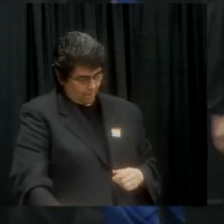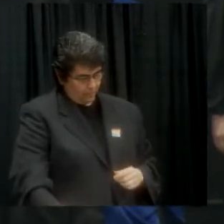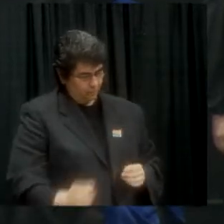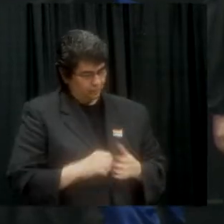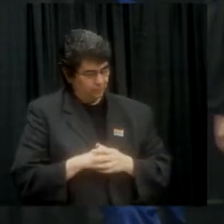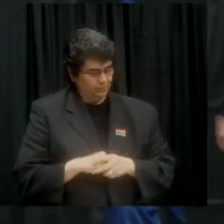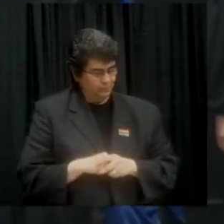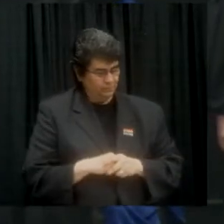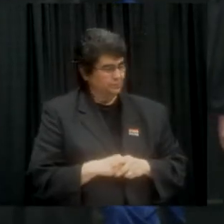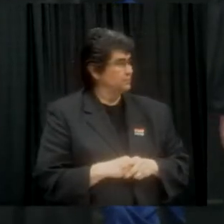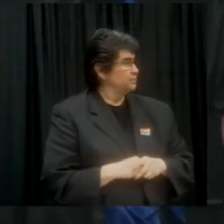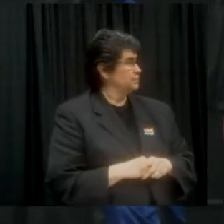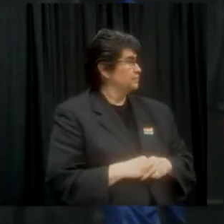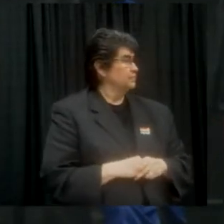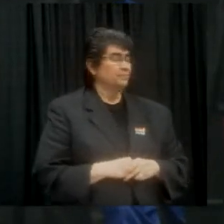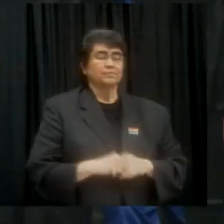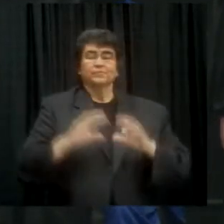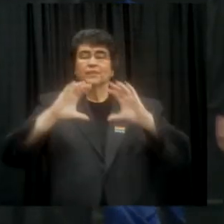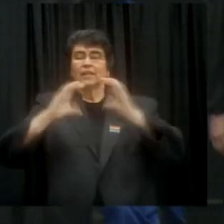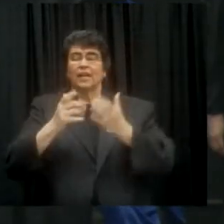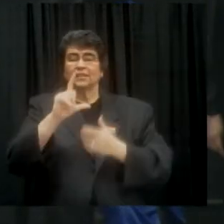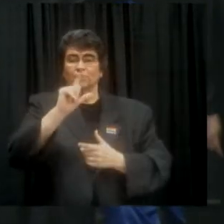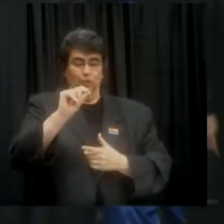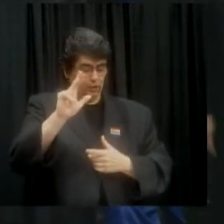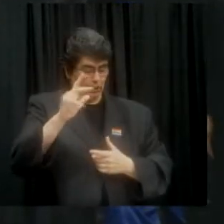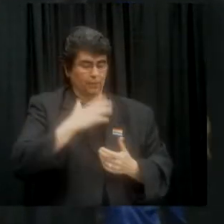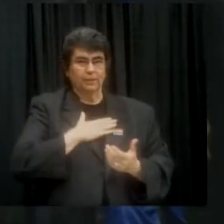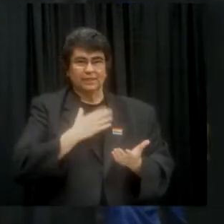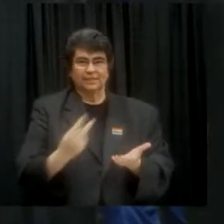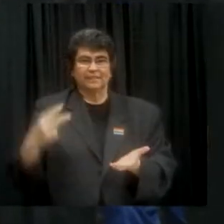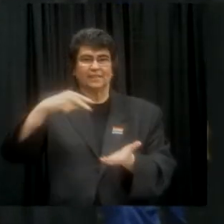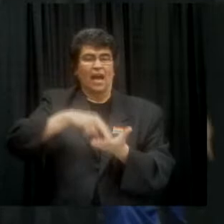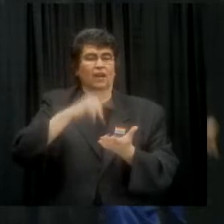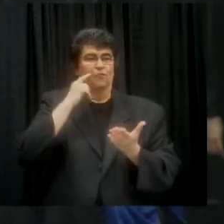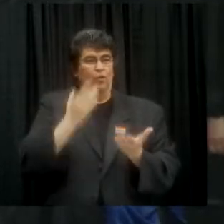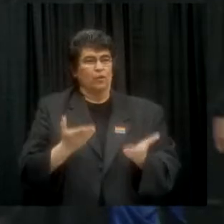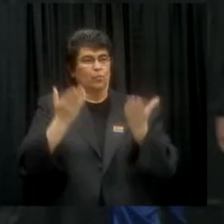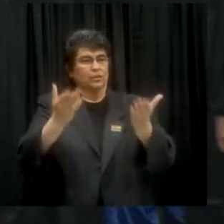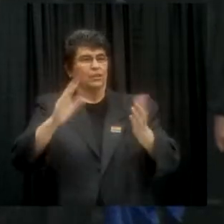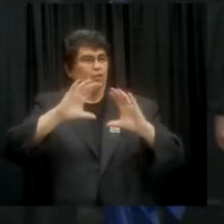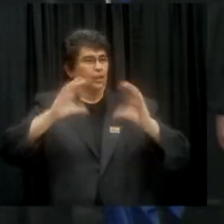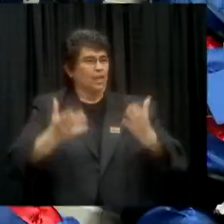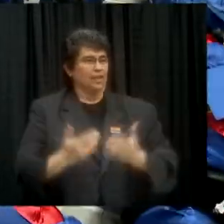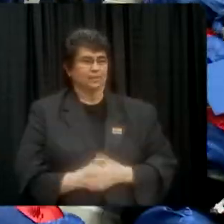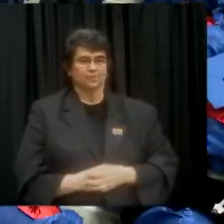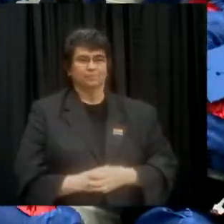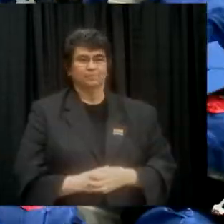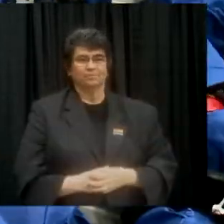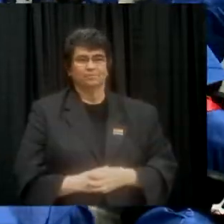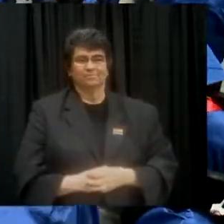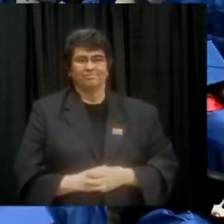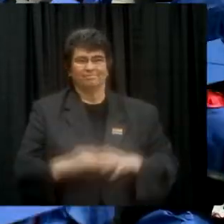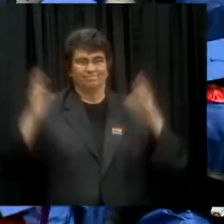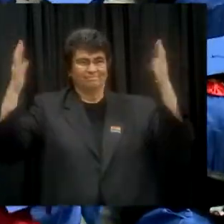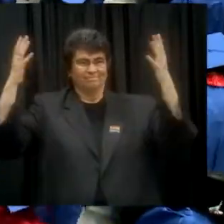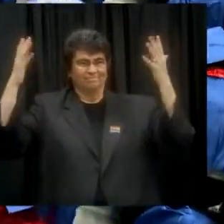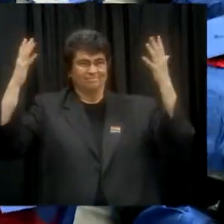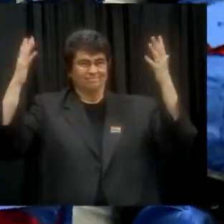Thank you. So, class of 2023, please stand for the presentation of your class.